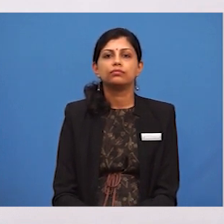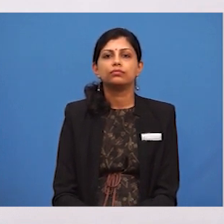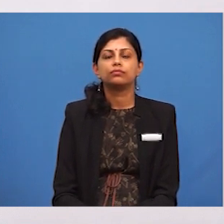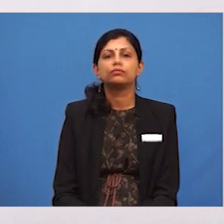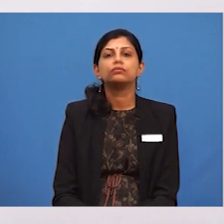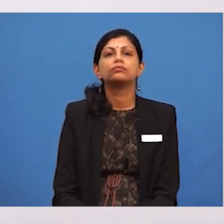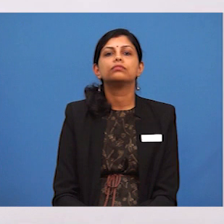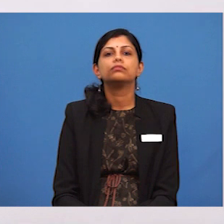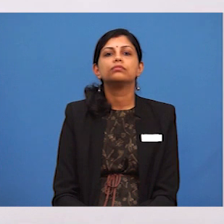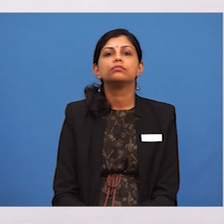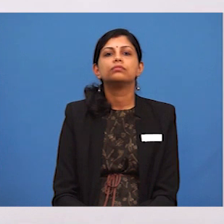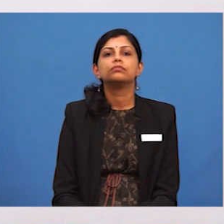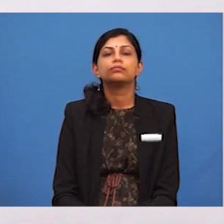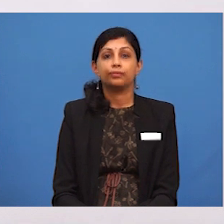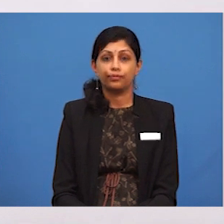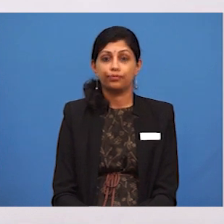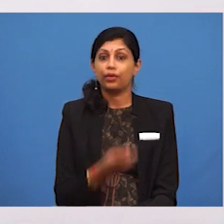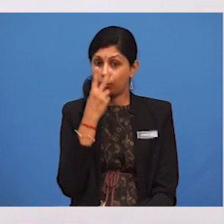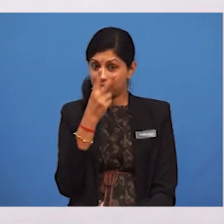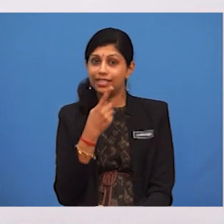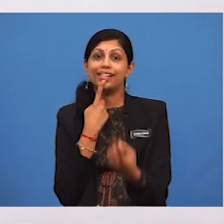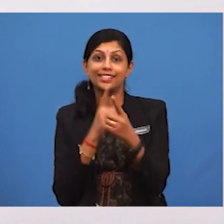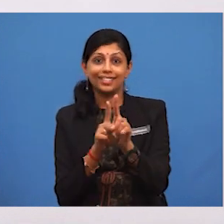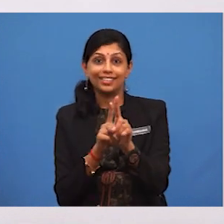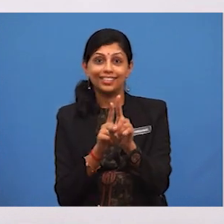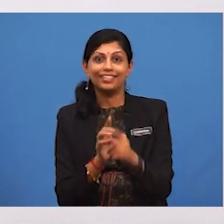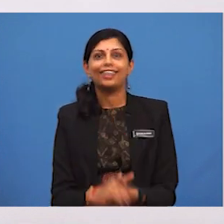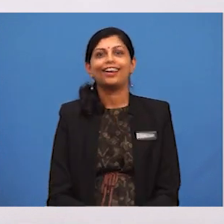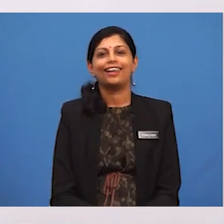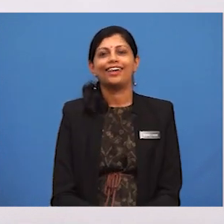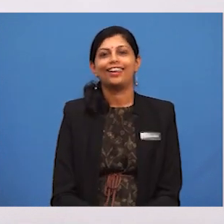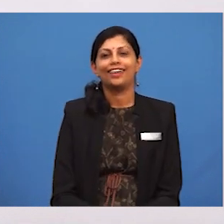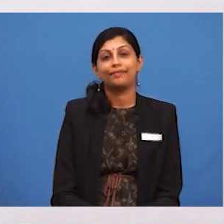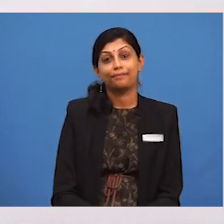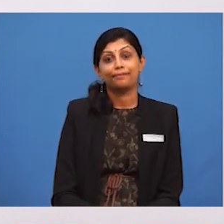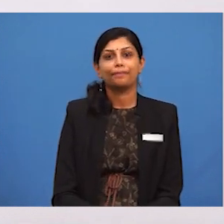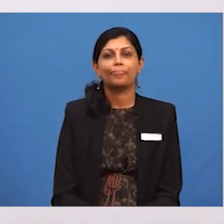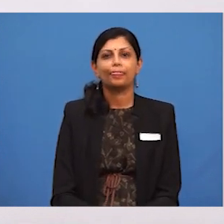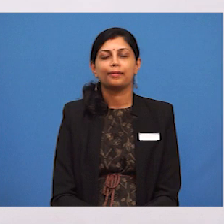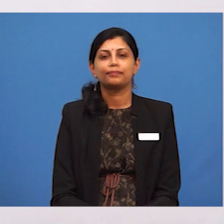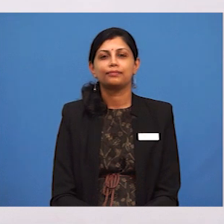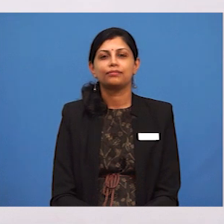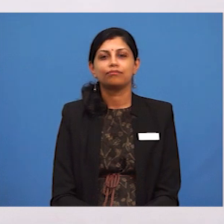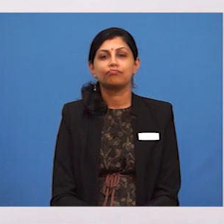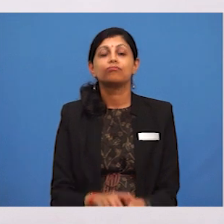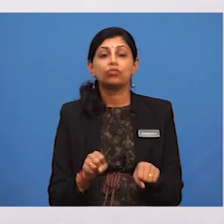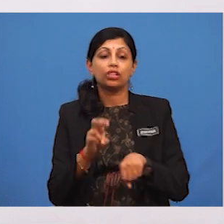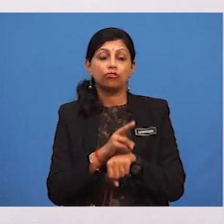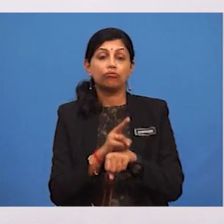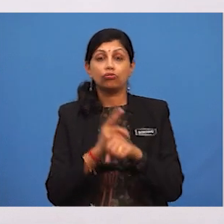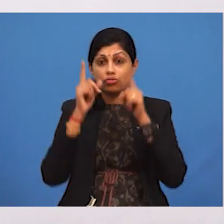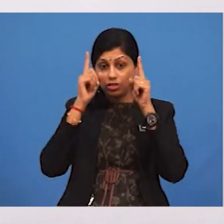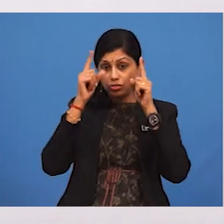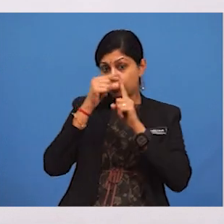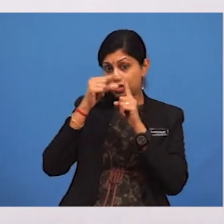Now, we shall check our answers. We can use these forms to compare the laptop and the